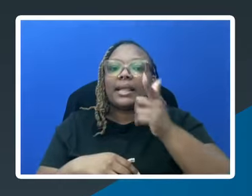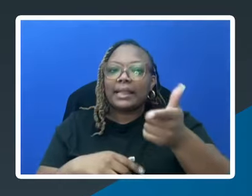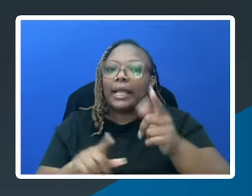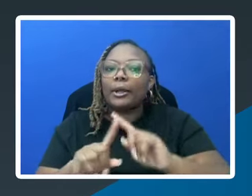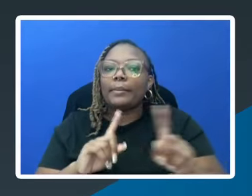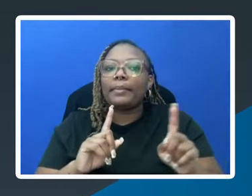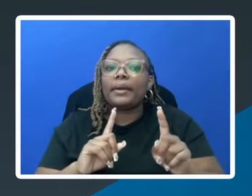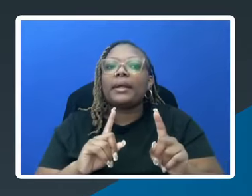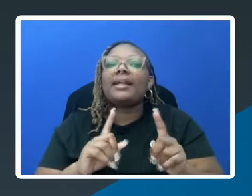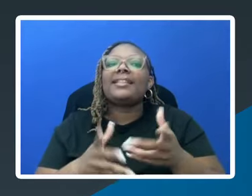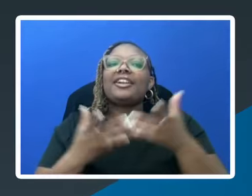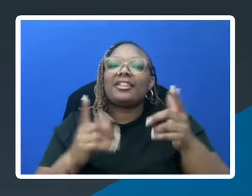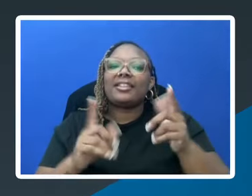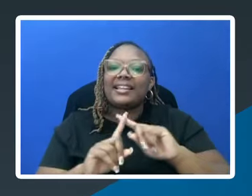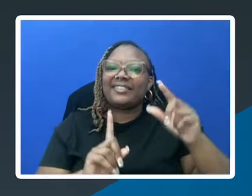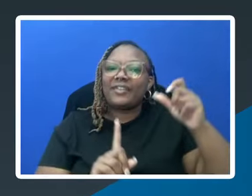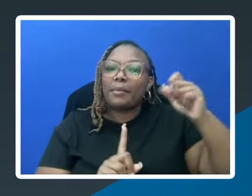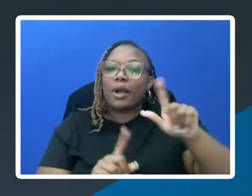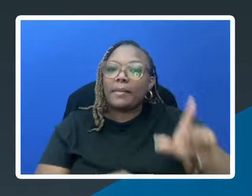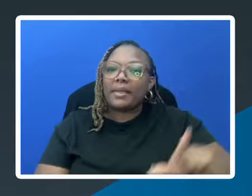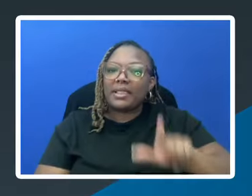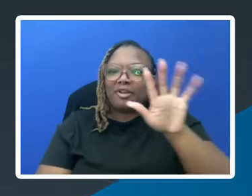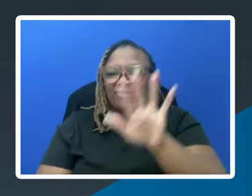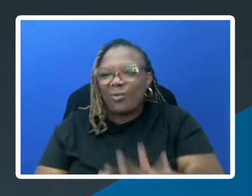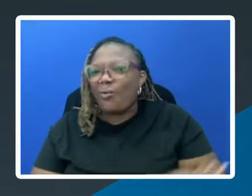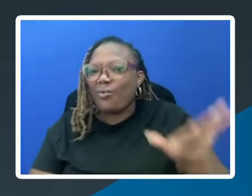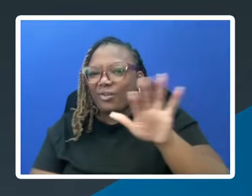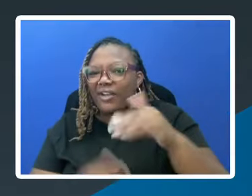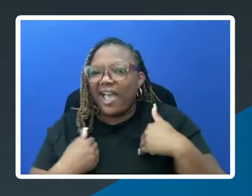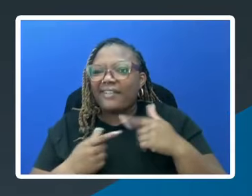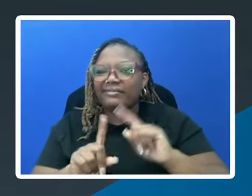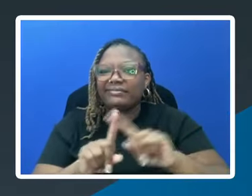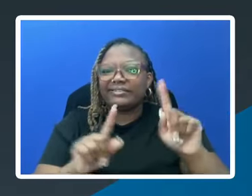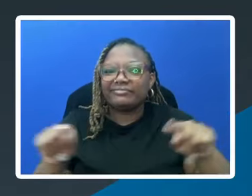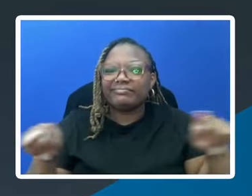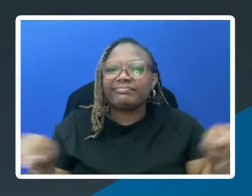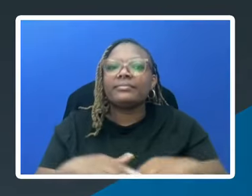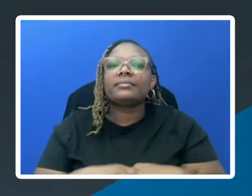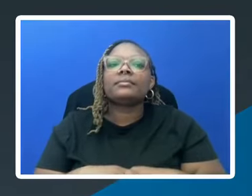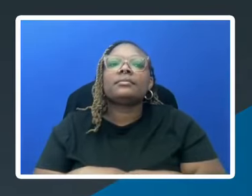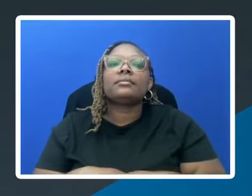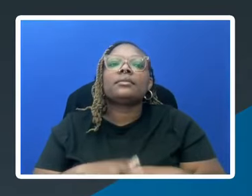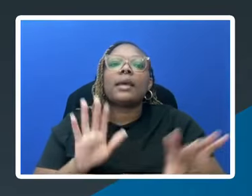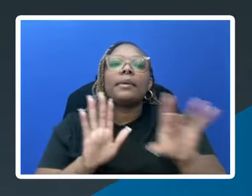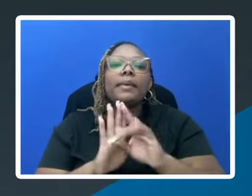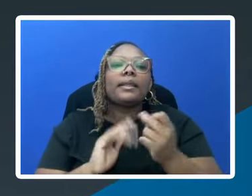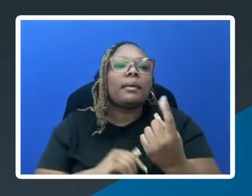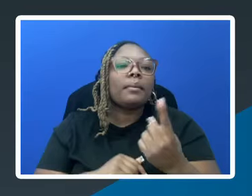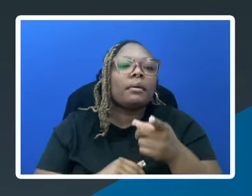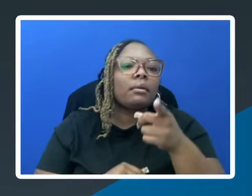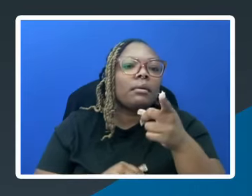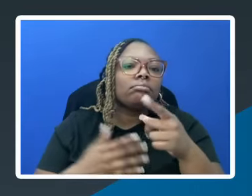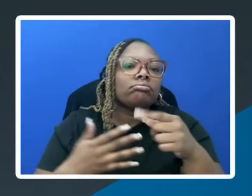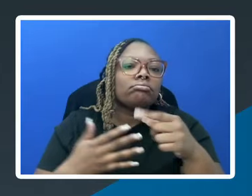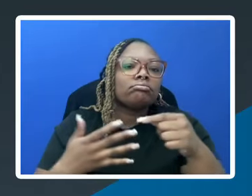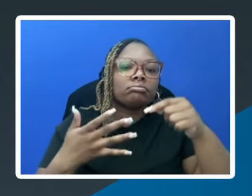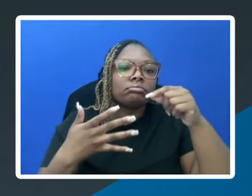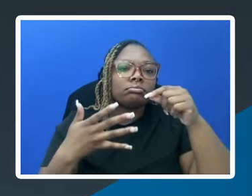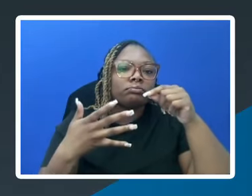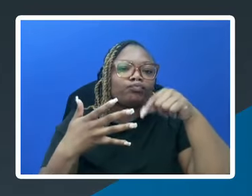prompt libraries, by the way, all over the place. Here's one. I'm going to pick this one. How about we'll do,